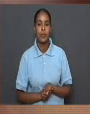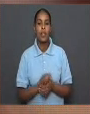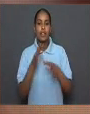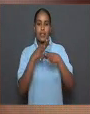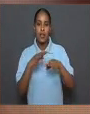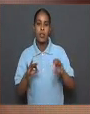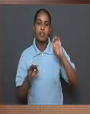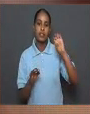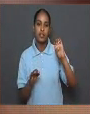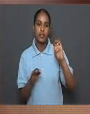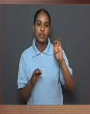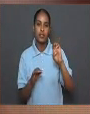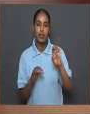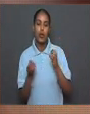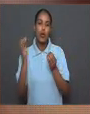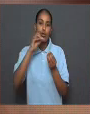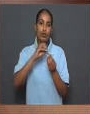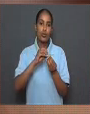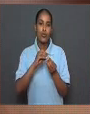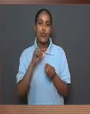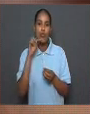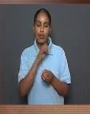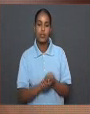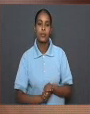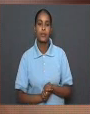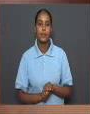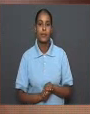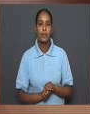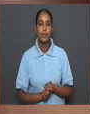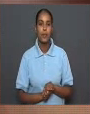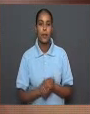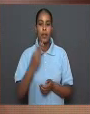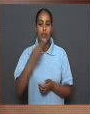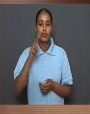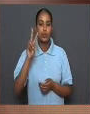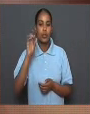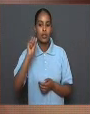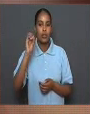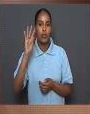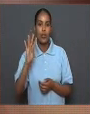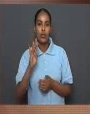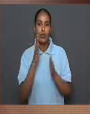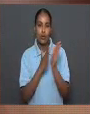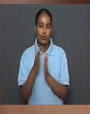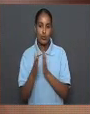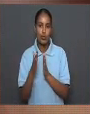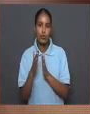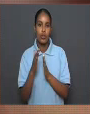Statement E is also false. Sulfuric acid is